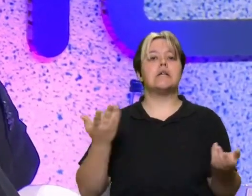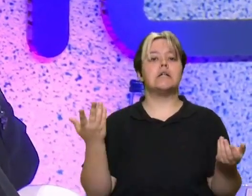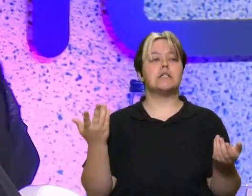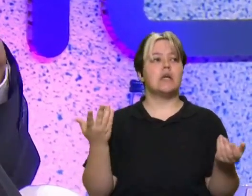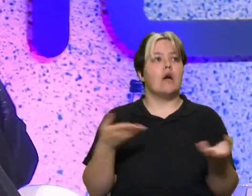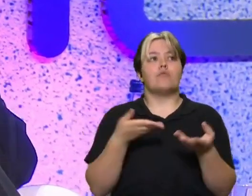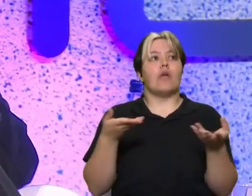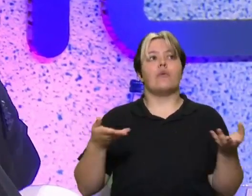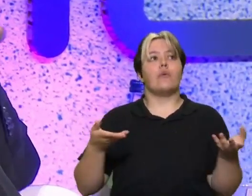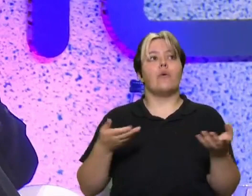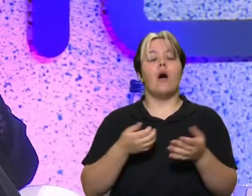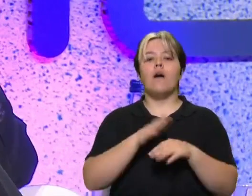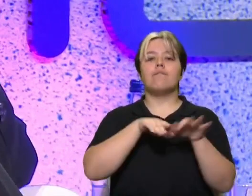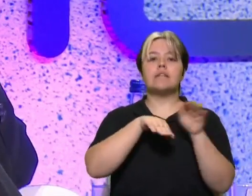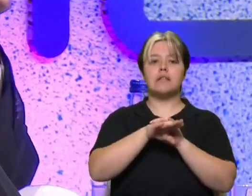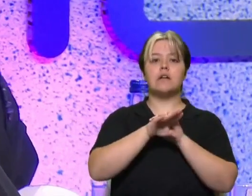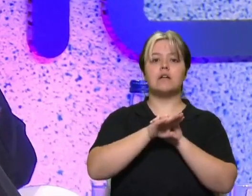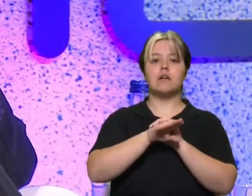houses,